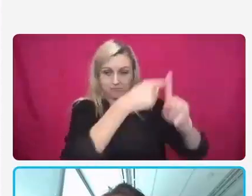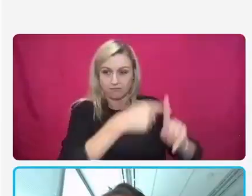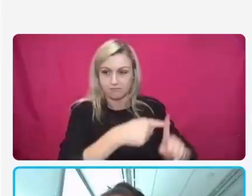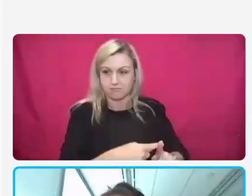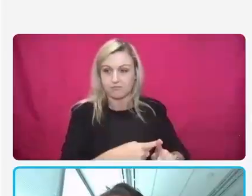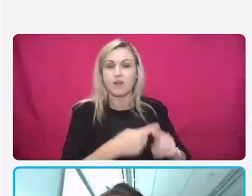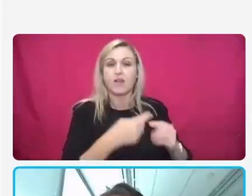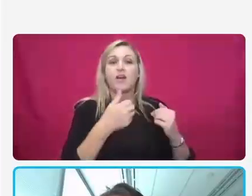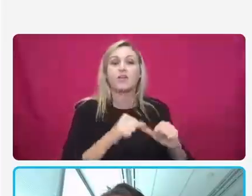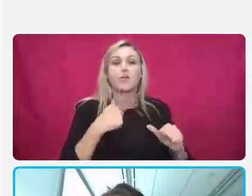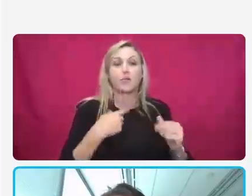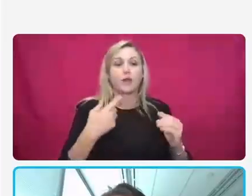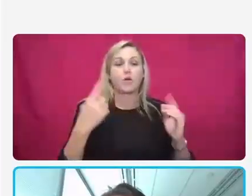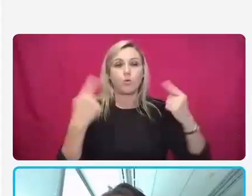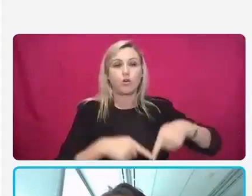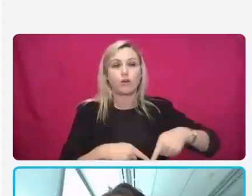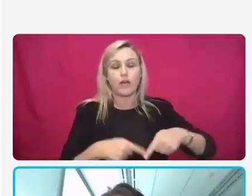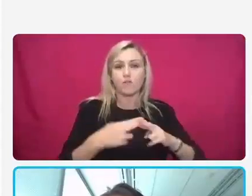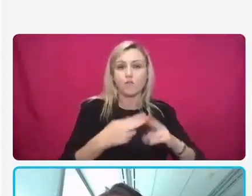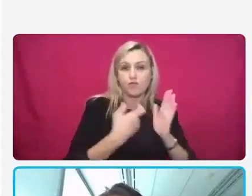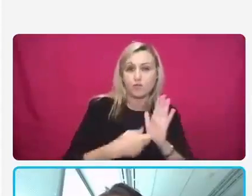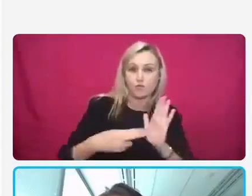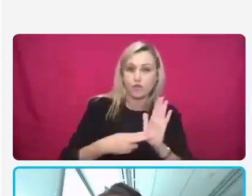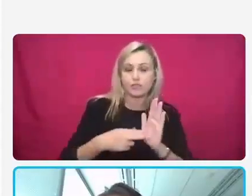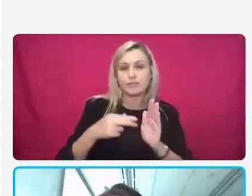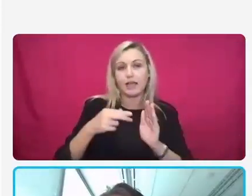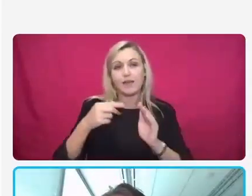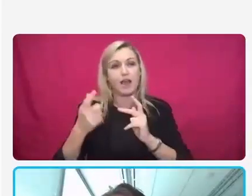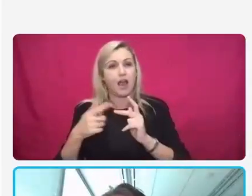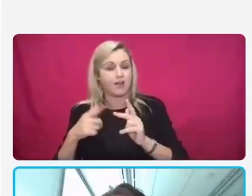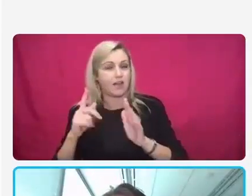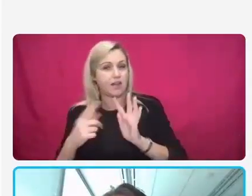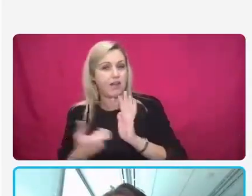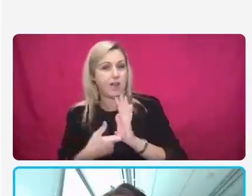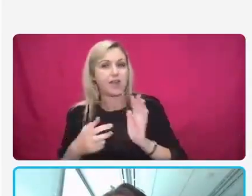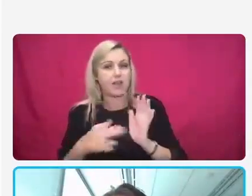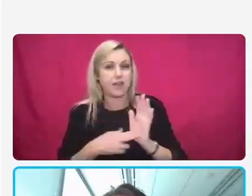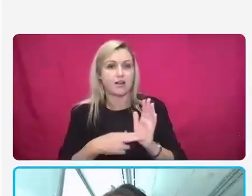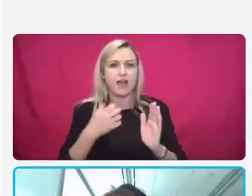total number of care minutes and registered nurse minutes for the three residents as 43,530